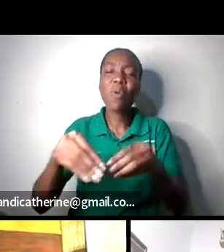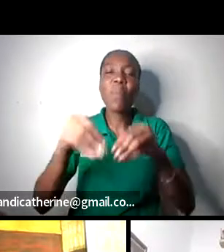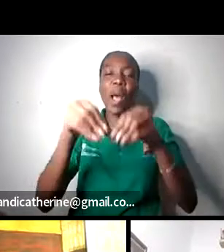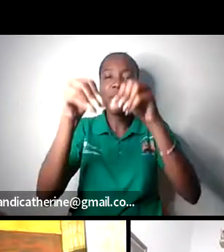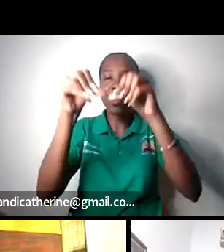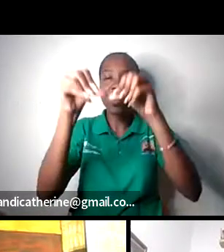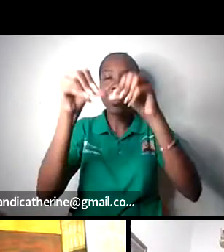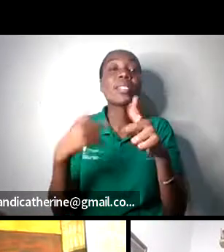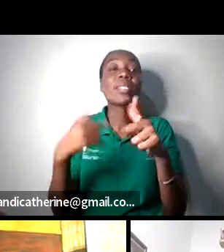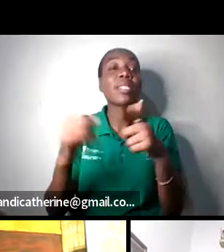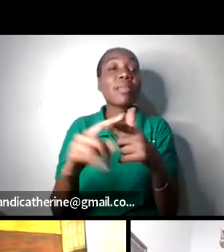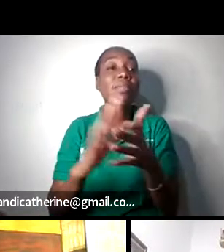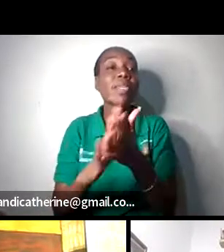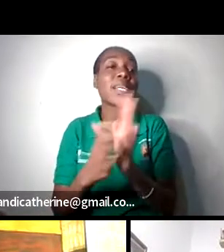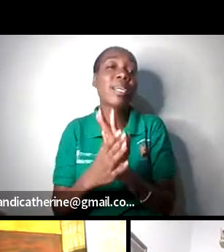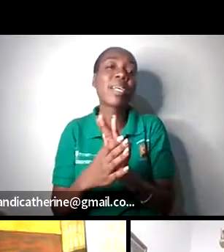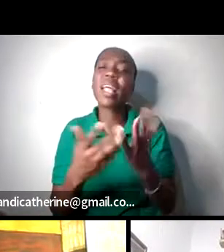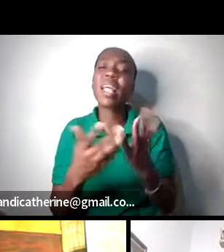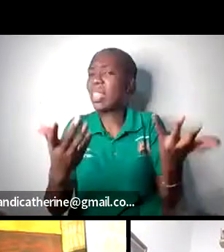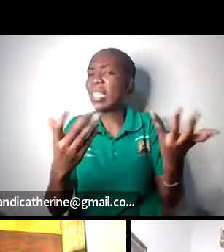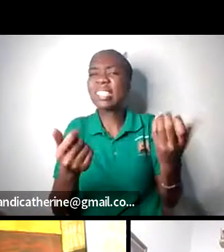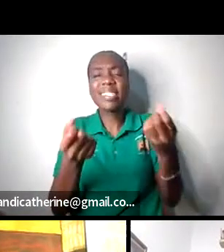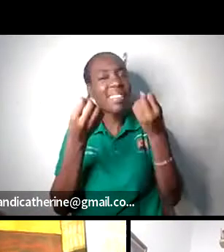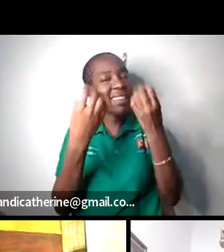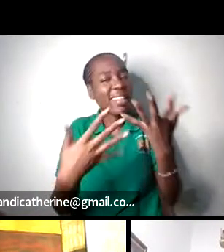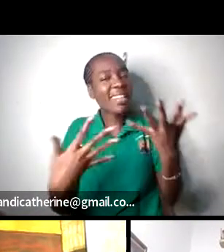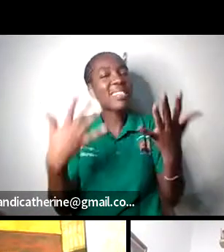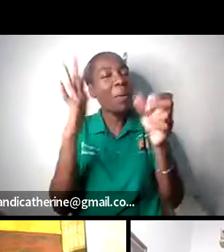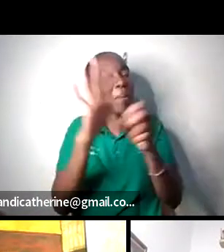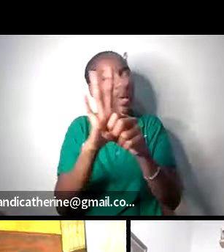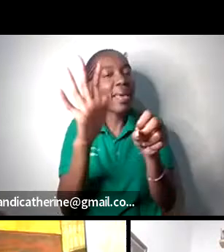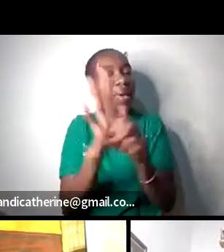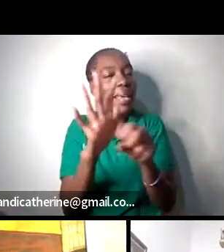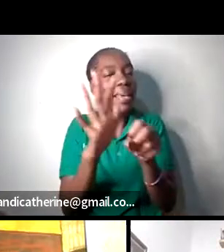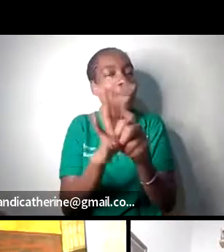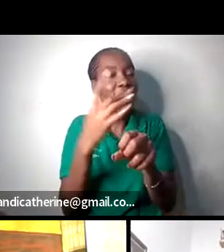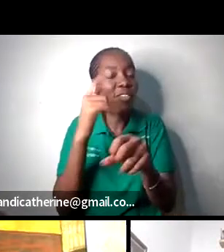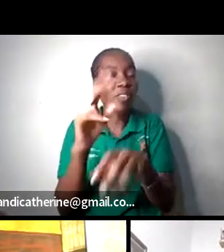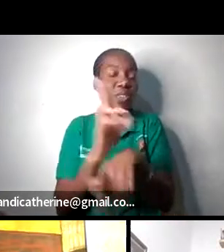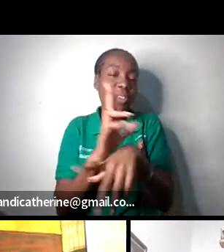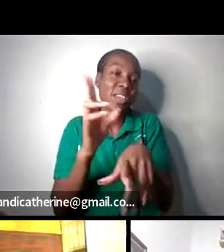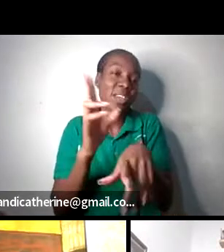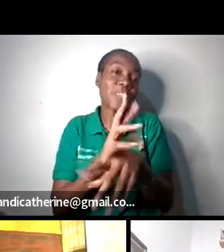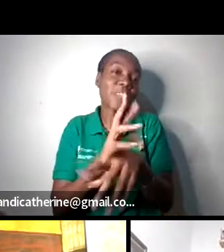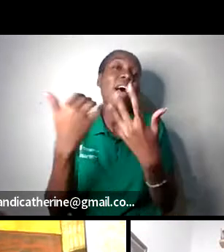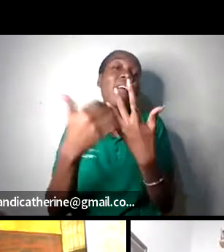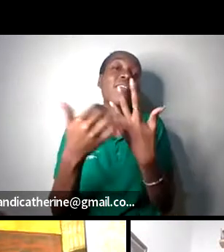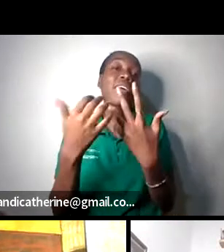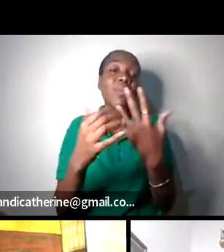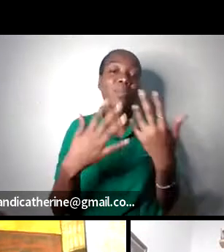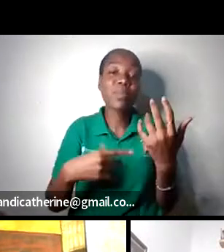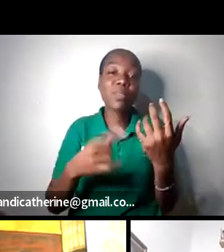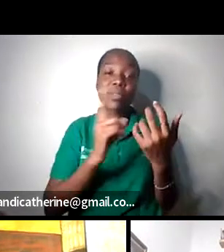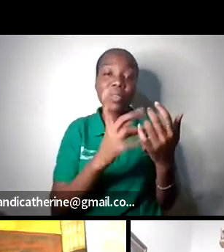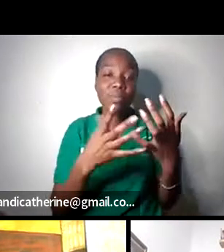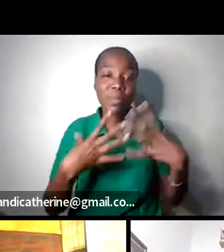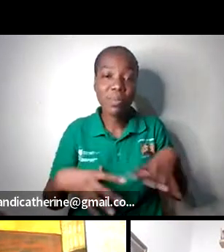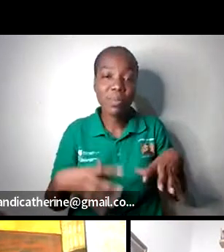an antioxidant. I mean, there's so many things you can do besides just avocado. I am sure there's something you can do with